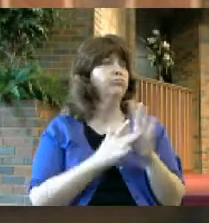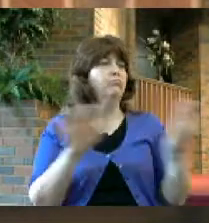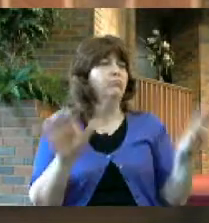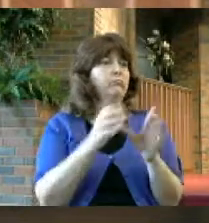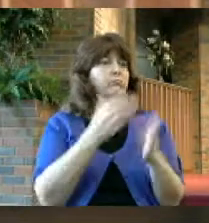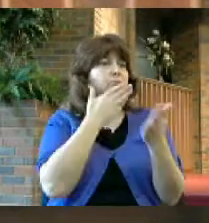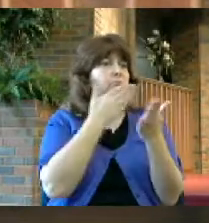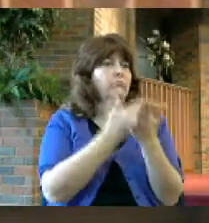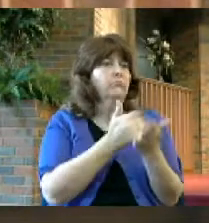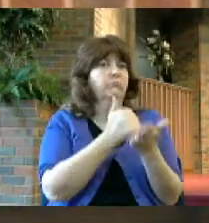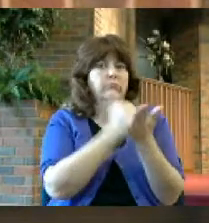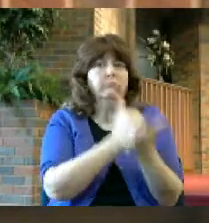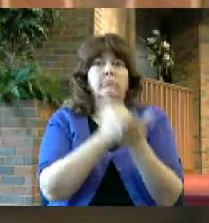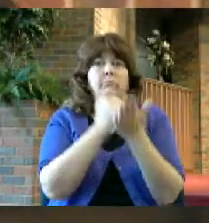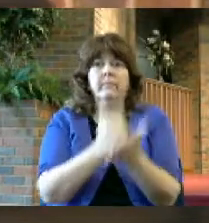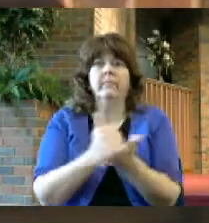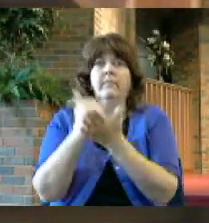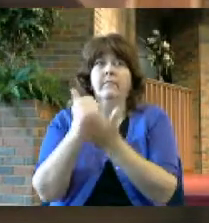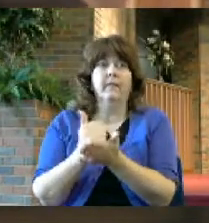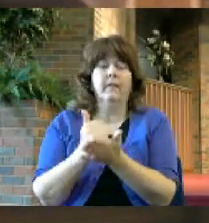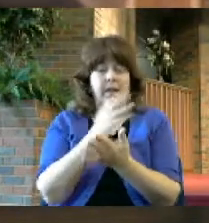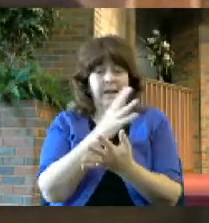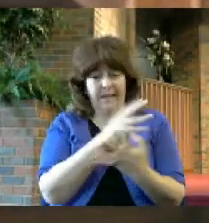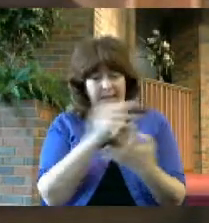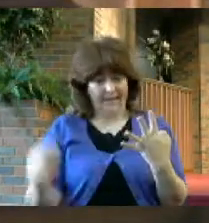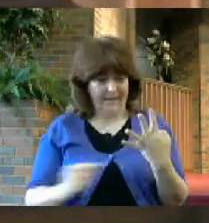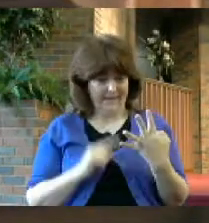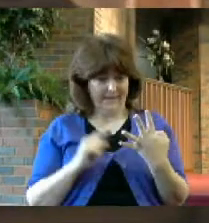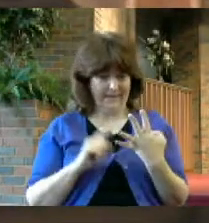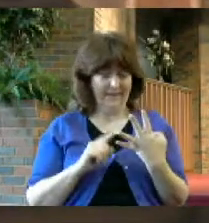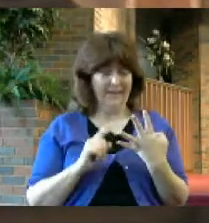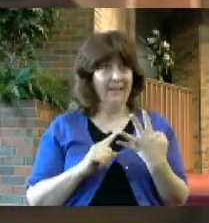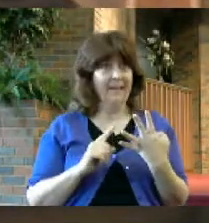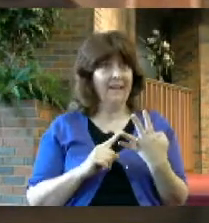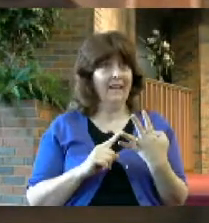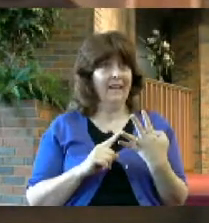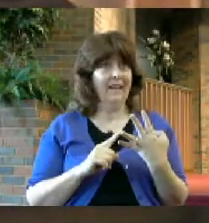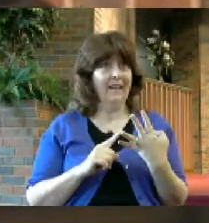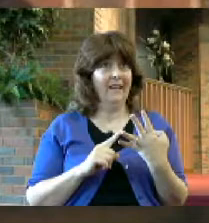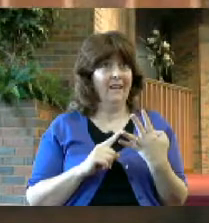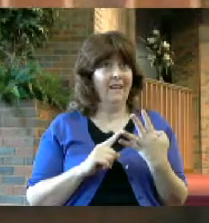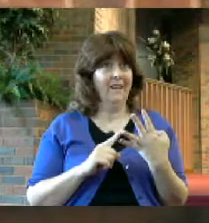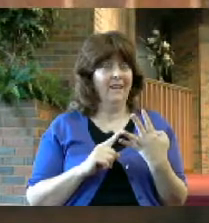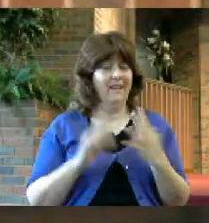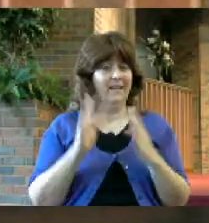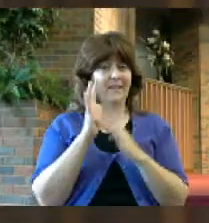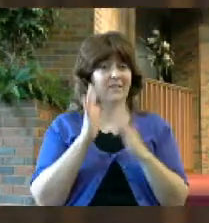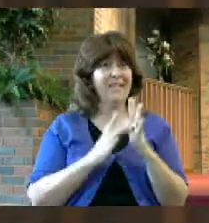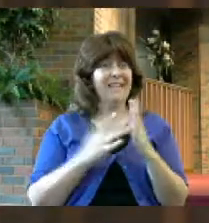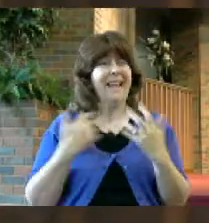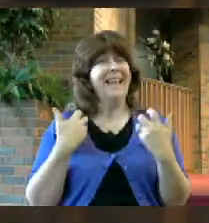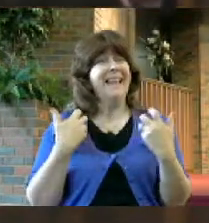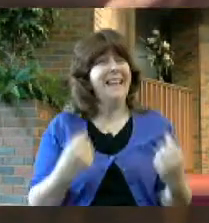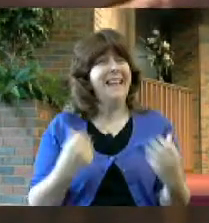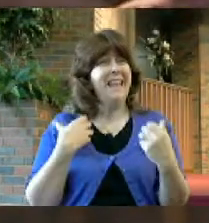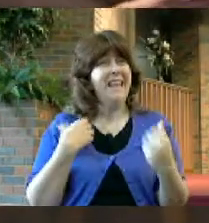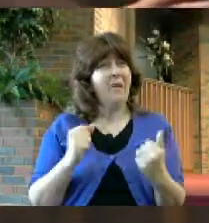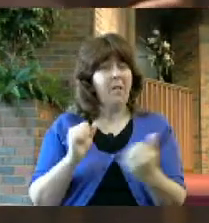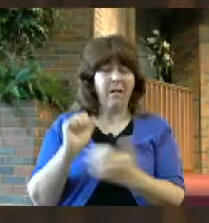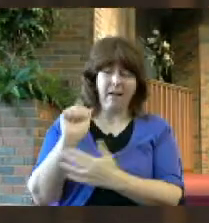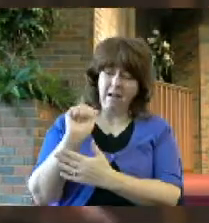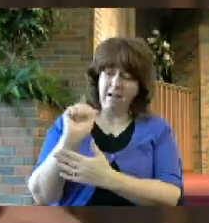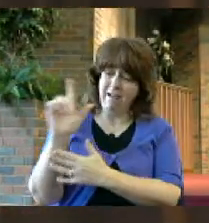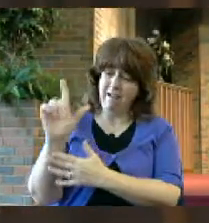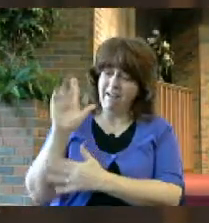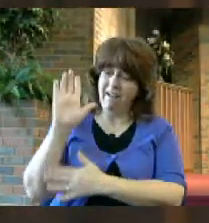good, but then the third statement Peter will make about him, and he was healing all of those who were